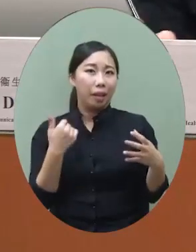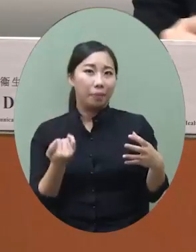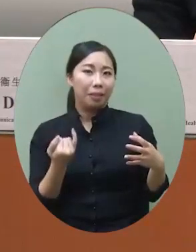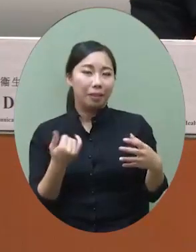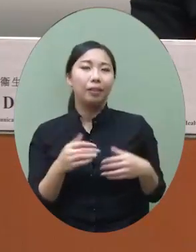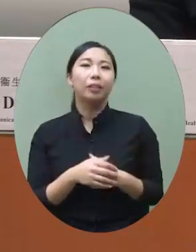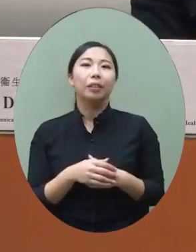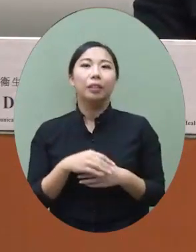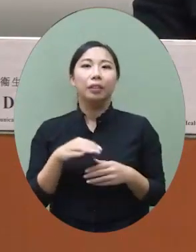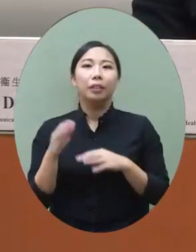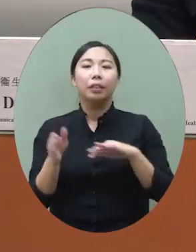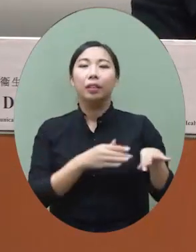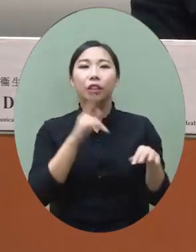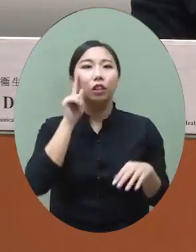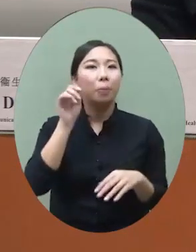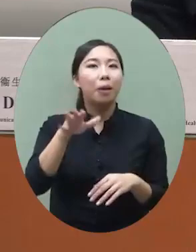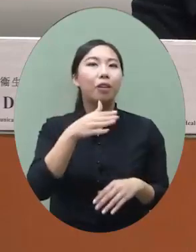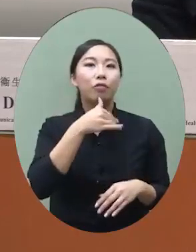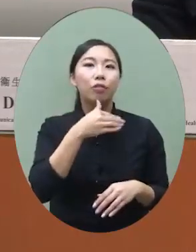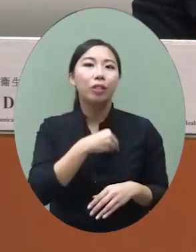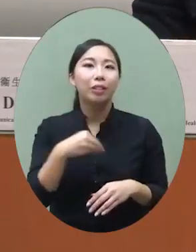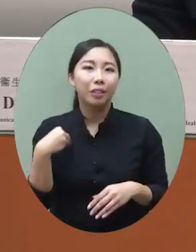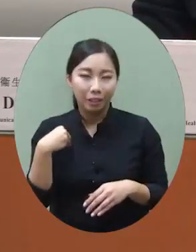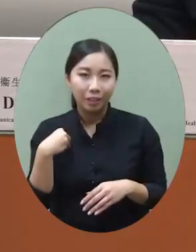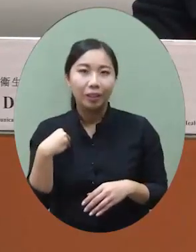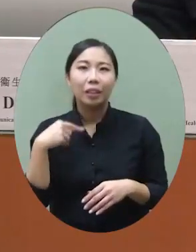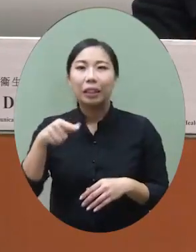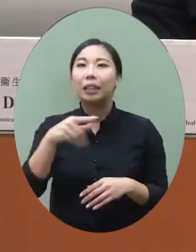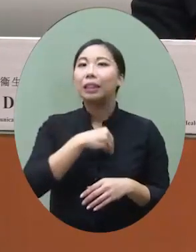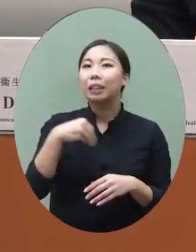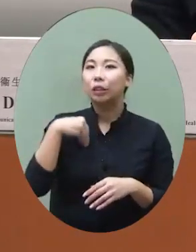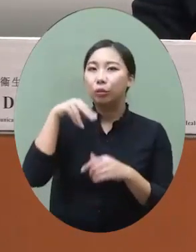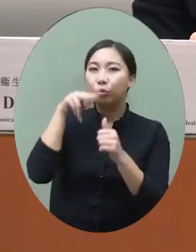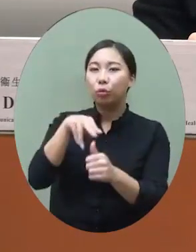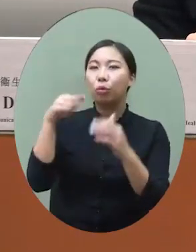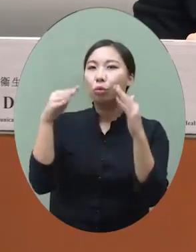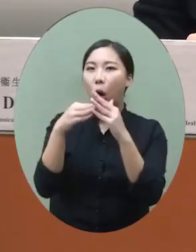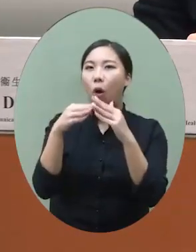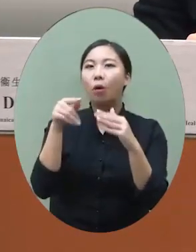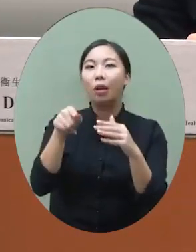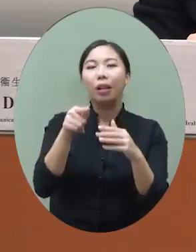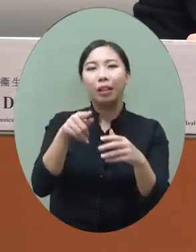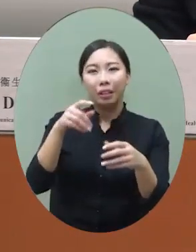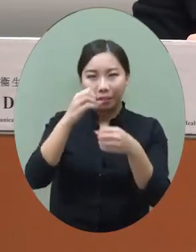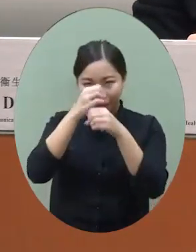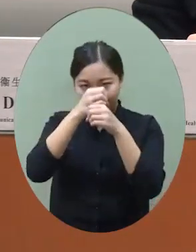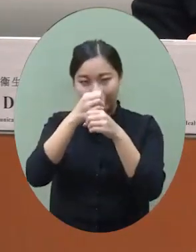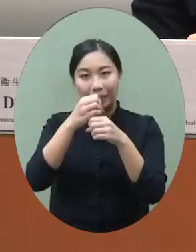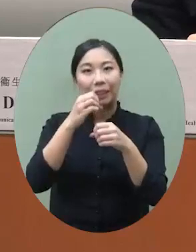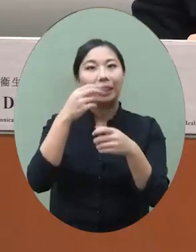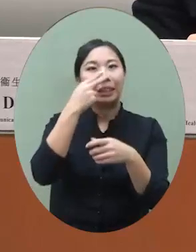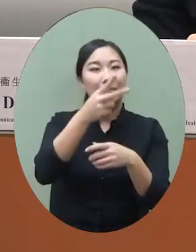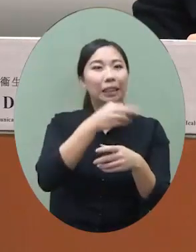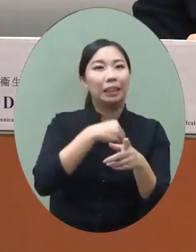what exactly is the testing arrangement for day ward patients and when it will begin? There's also reports saying that the hospital authority will